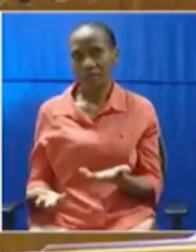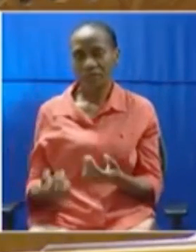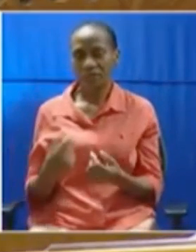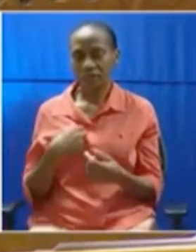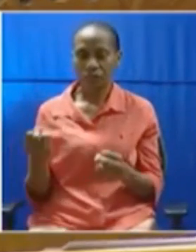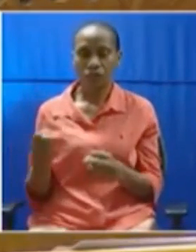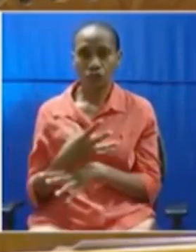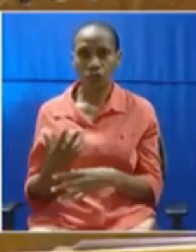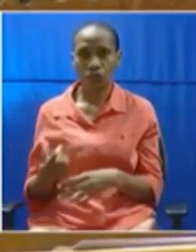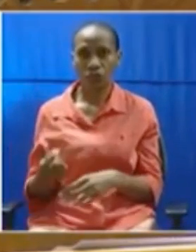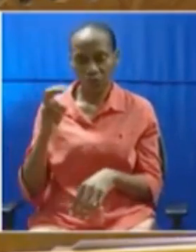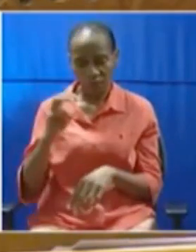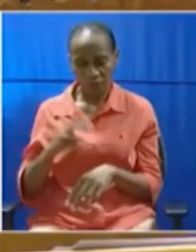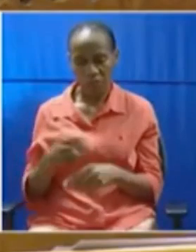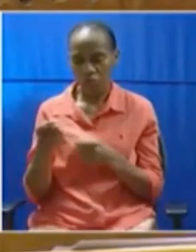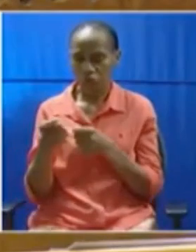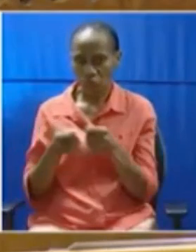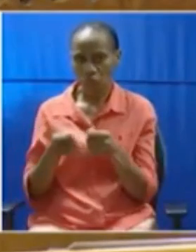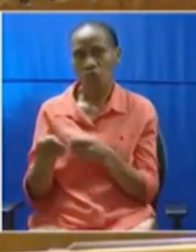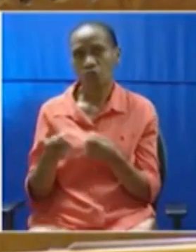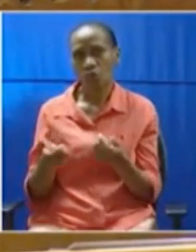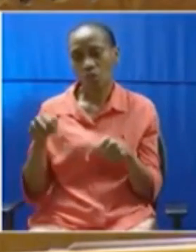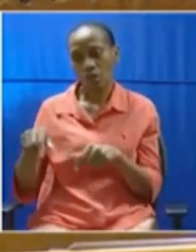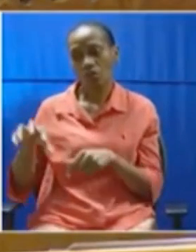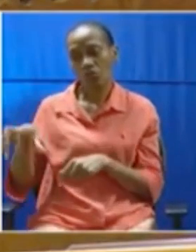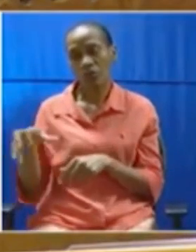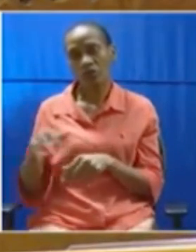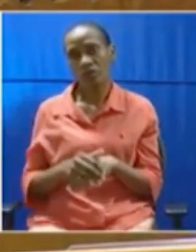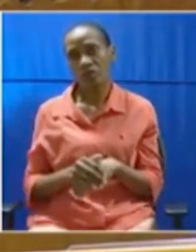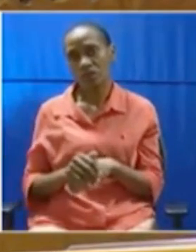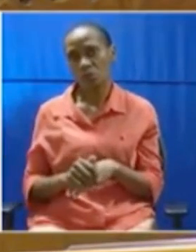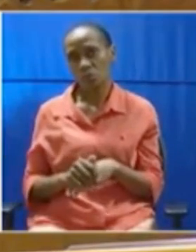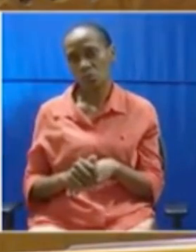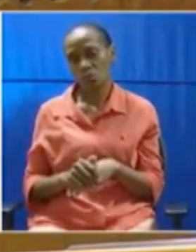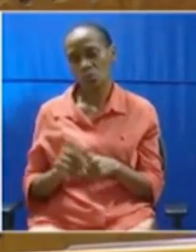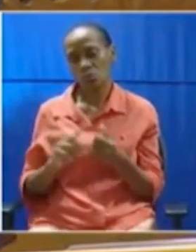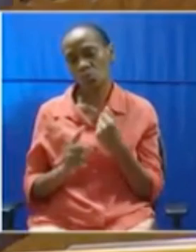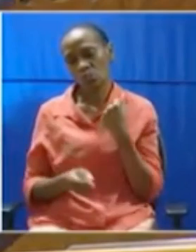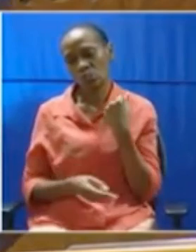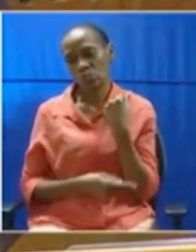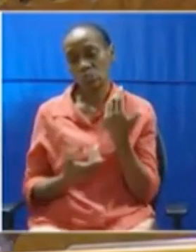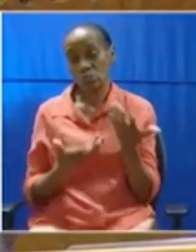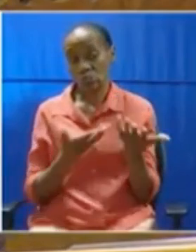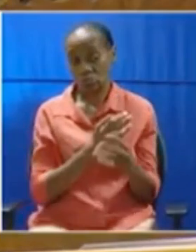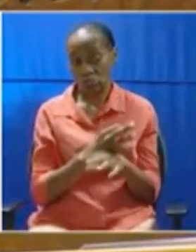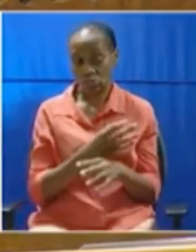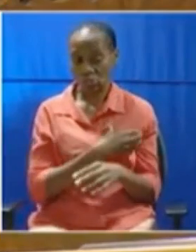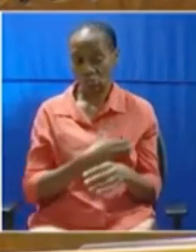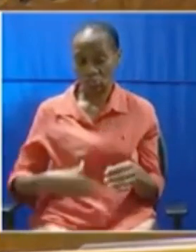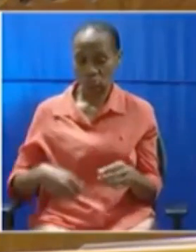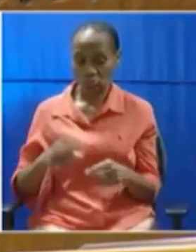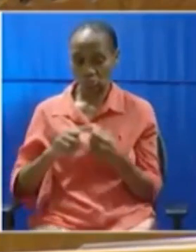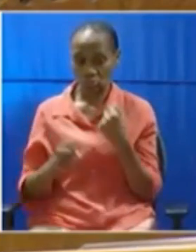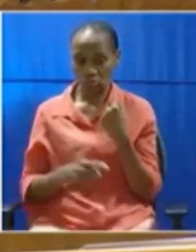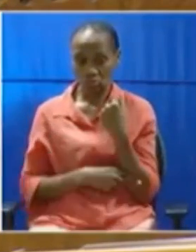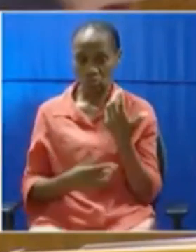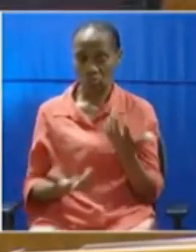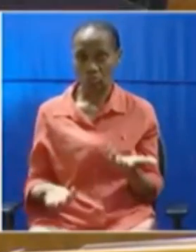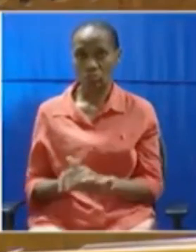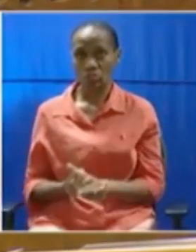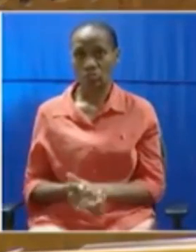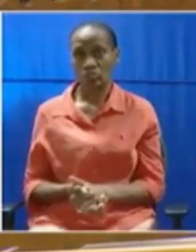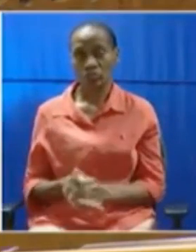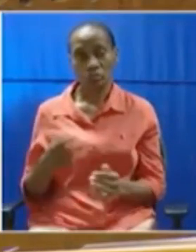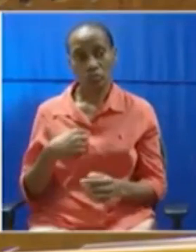shocking. We need control here in the province. And then lastly, Mr. President, you said to me when I